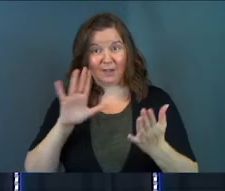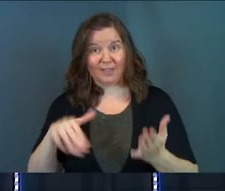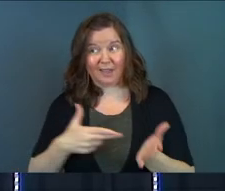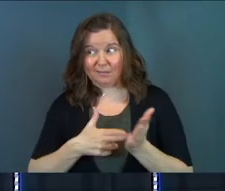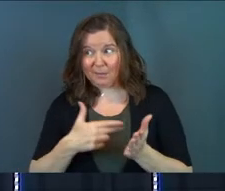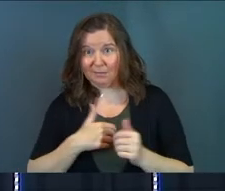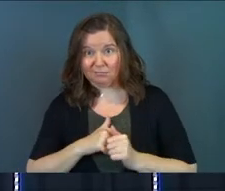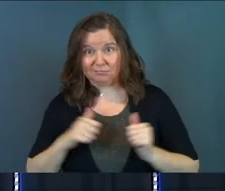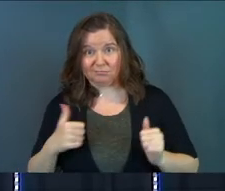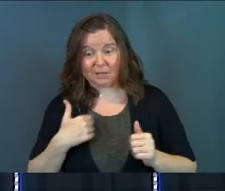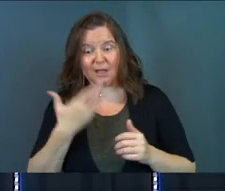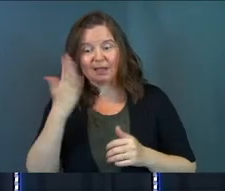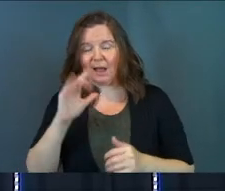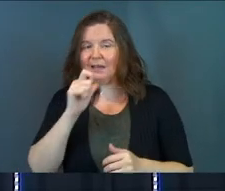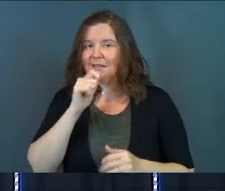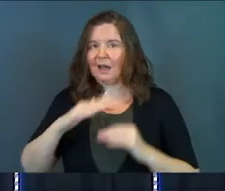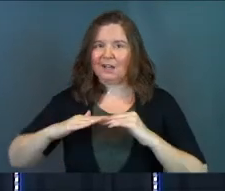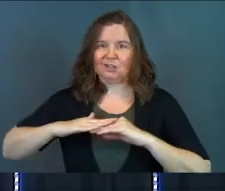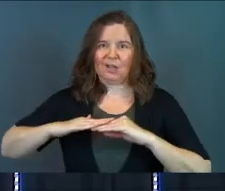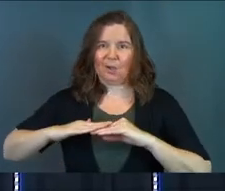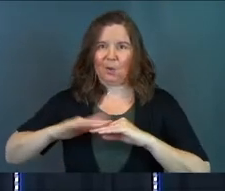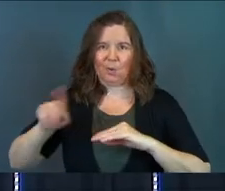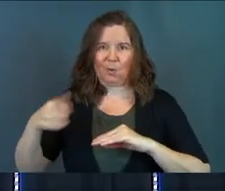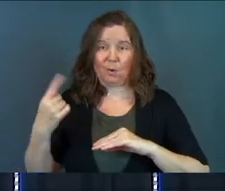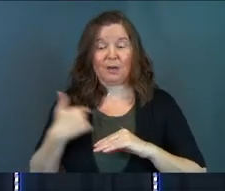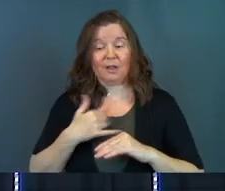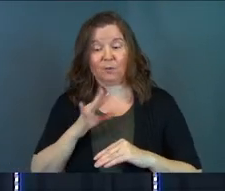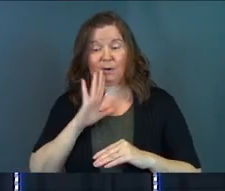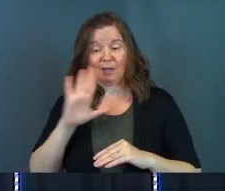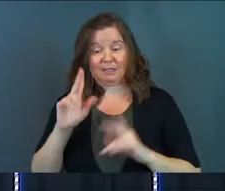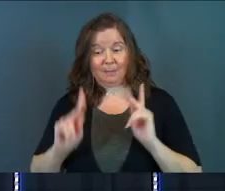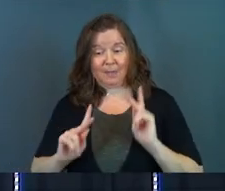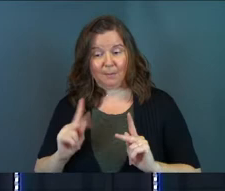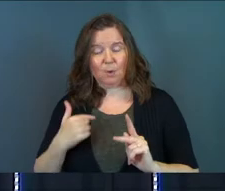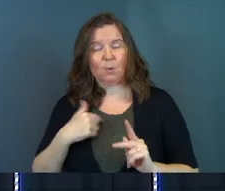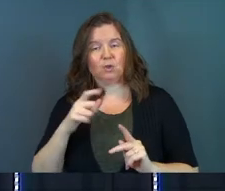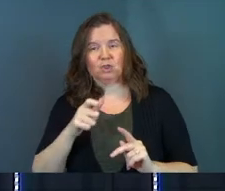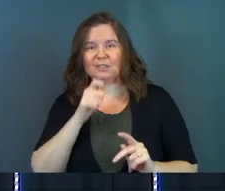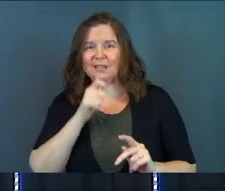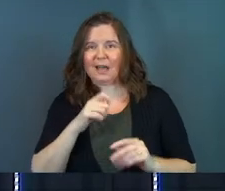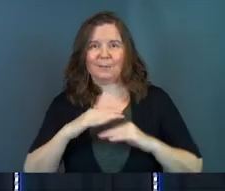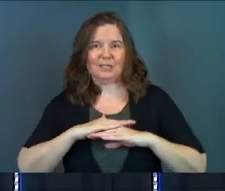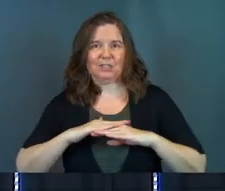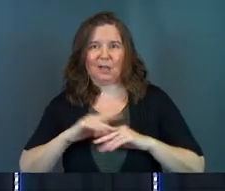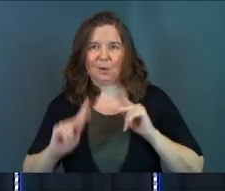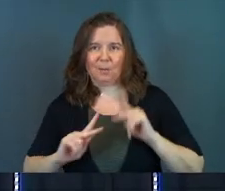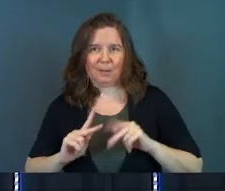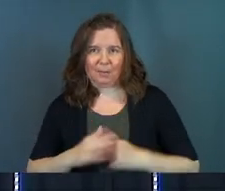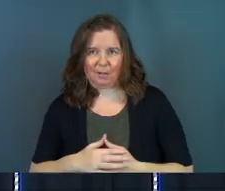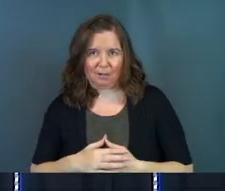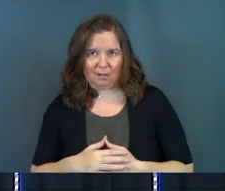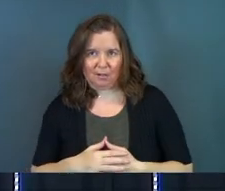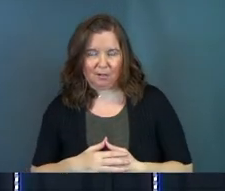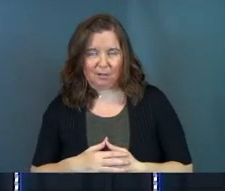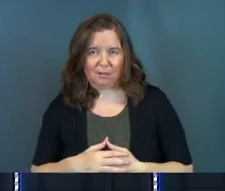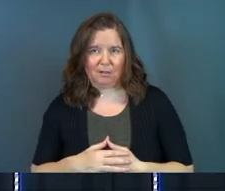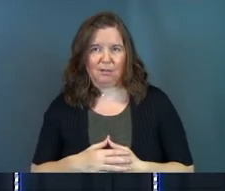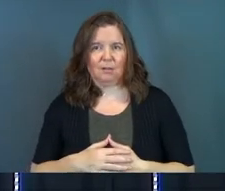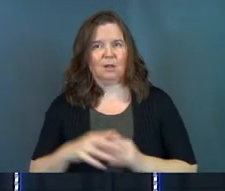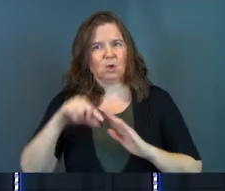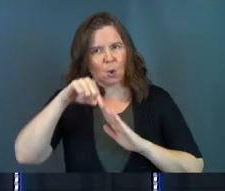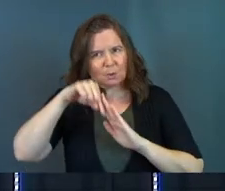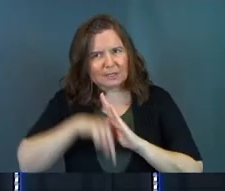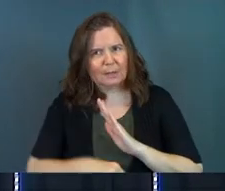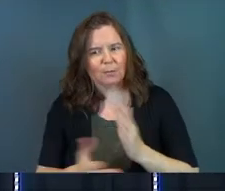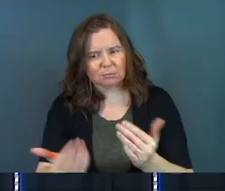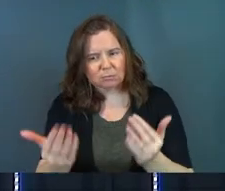that? God is not shallow. And if we're his people, we should not be shallow people. Go